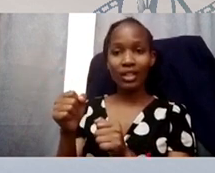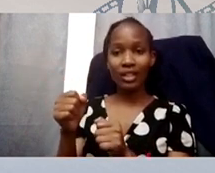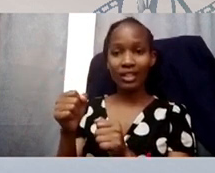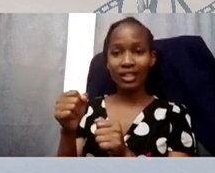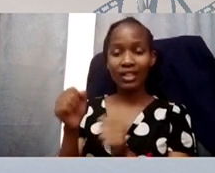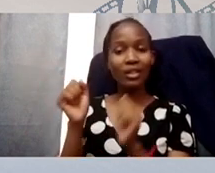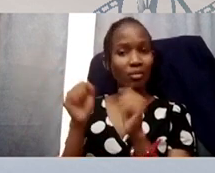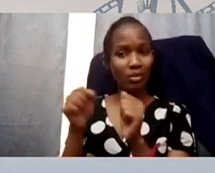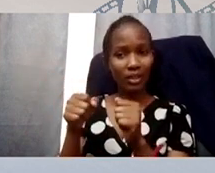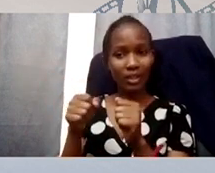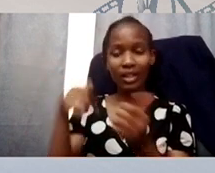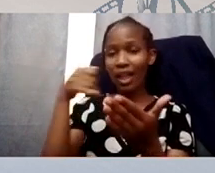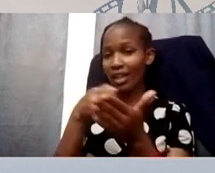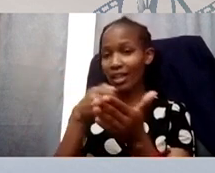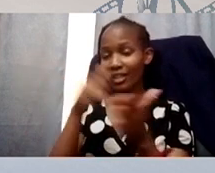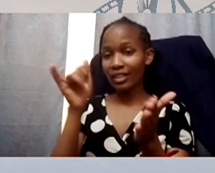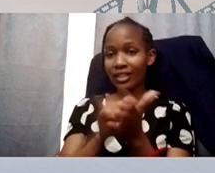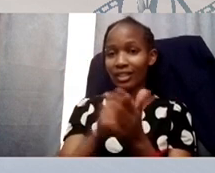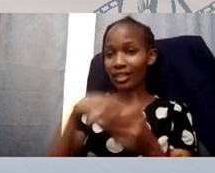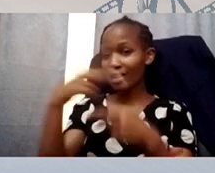at least initiate this particular process?